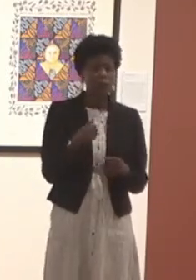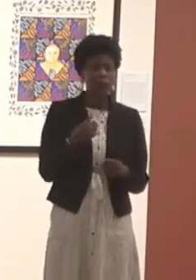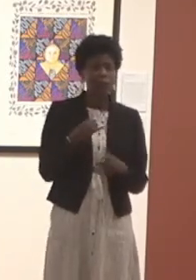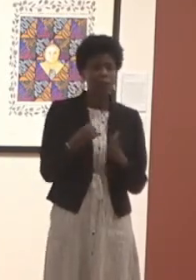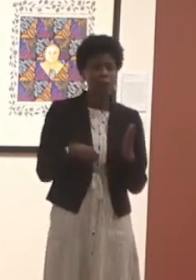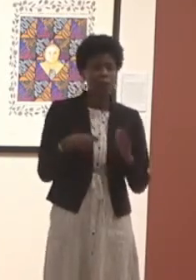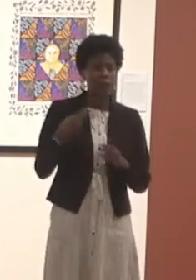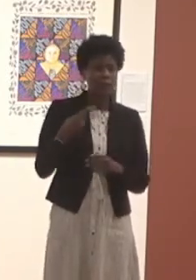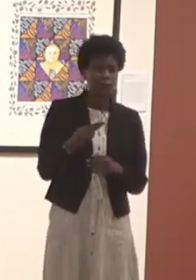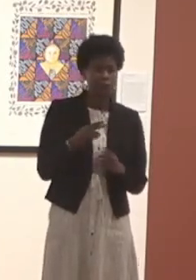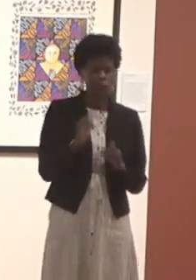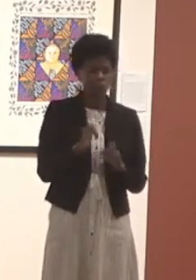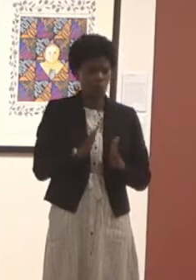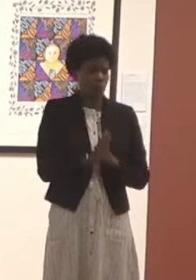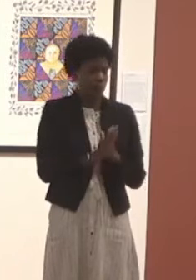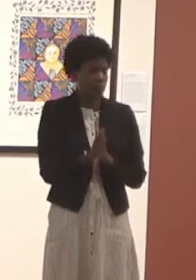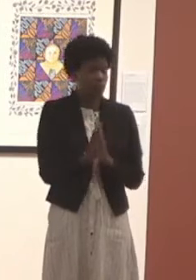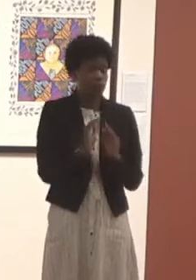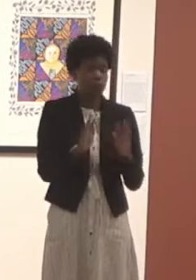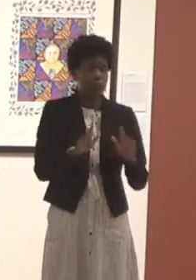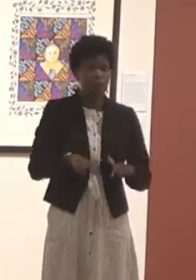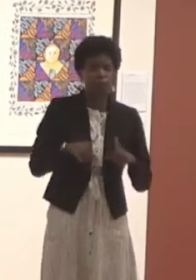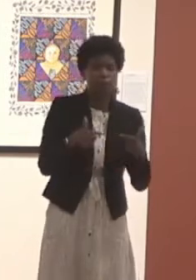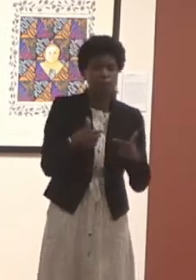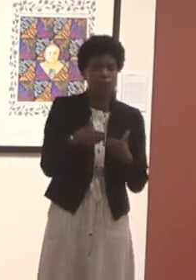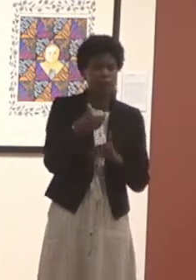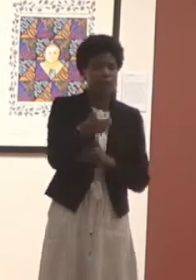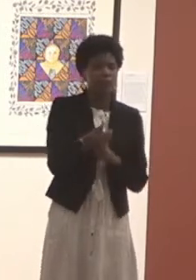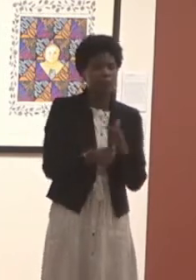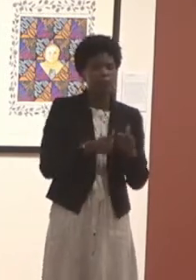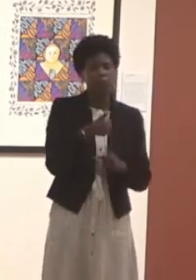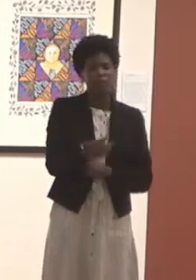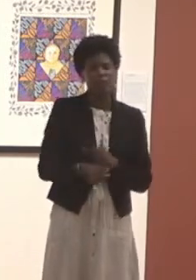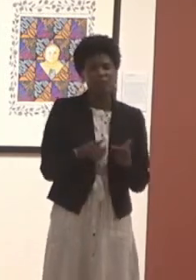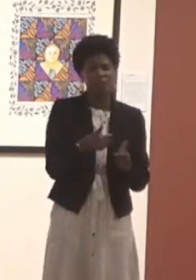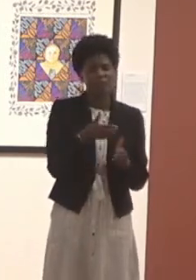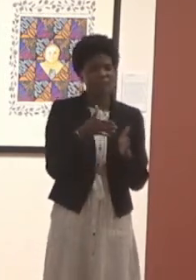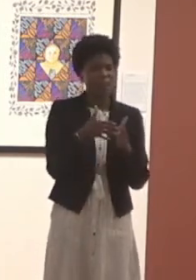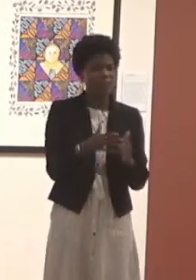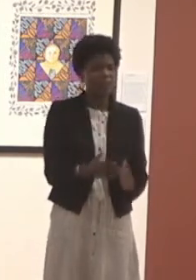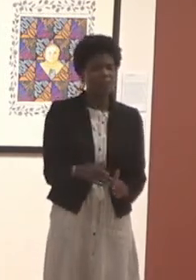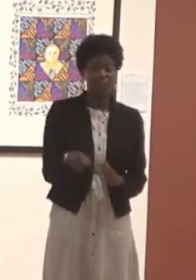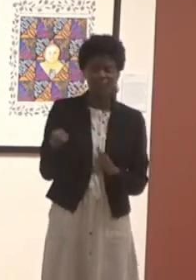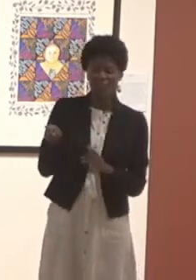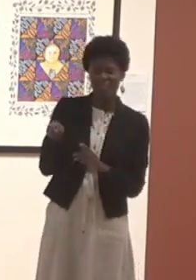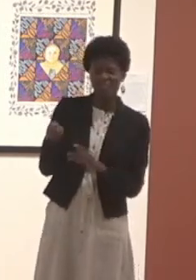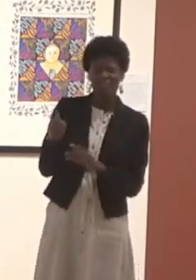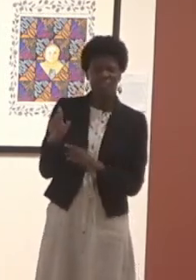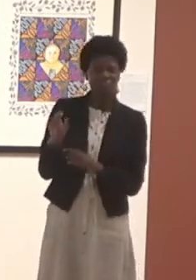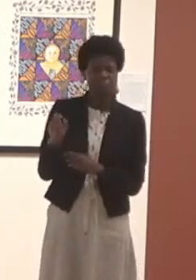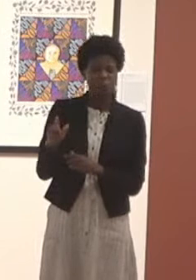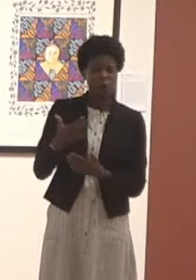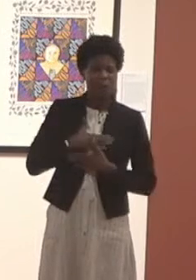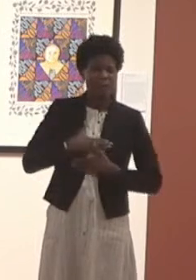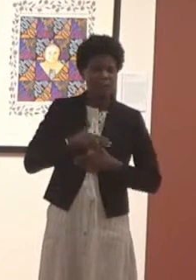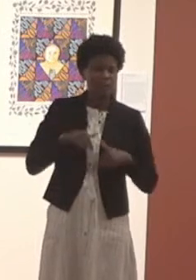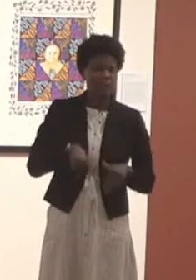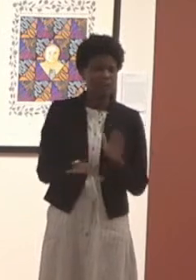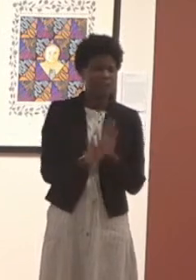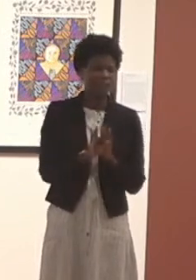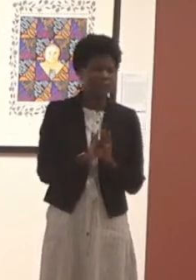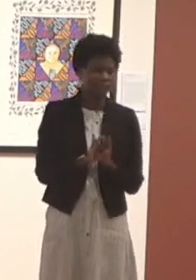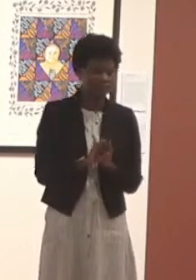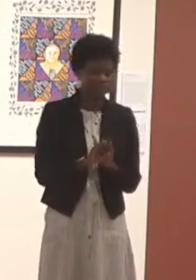passion for teaching the next generation of scholars. The maestro would have been pleased with this selection. Dr. Saggese.